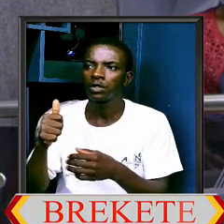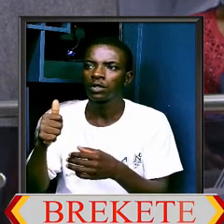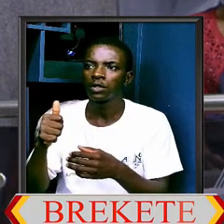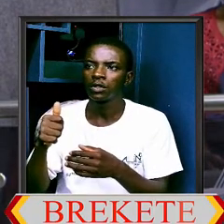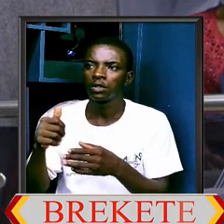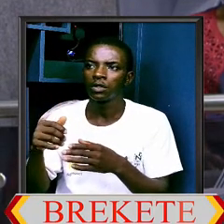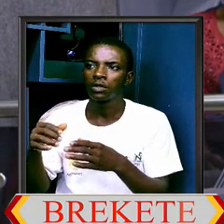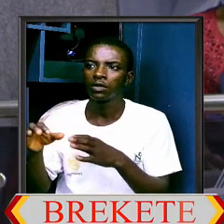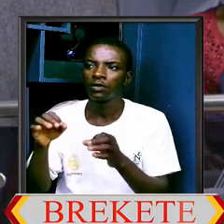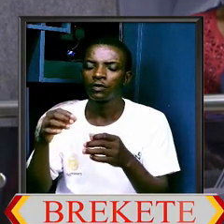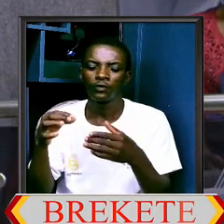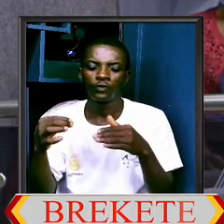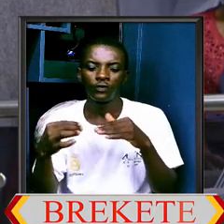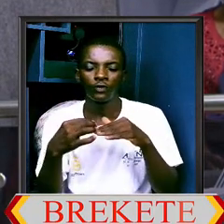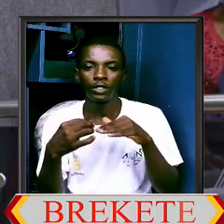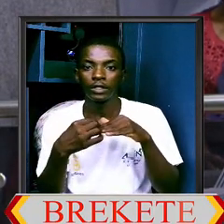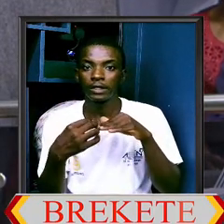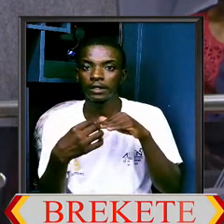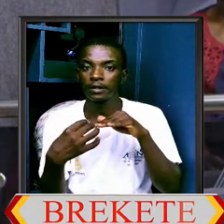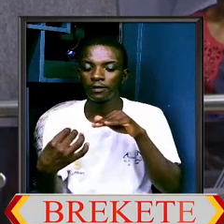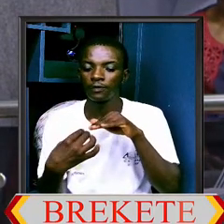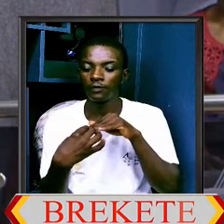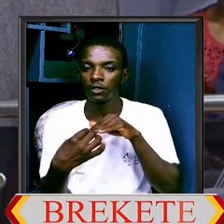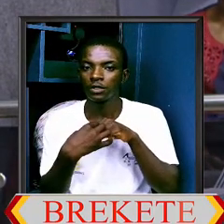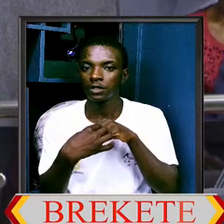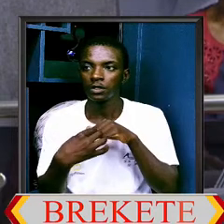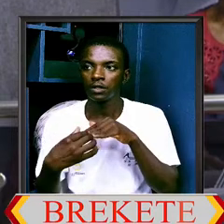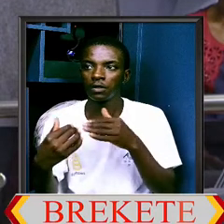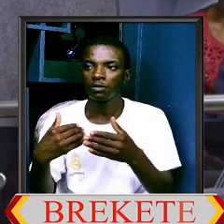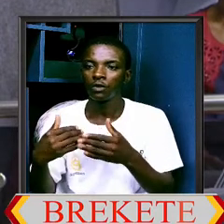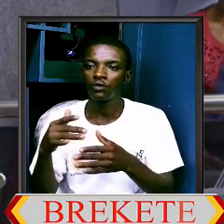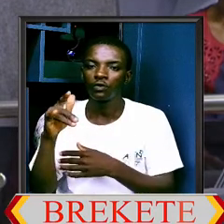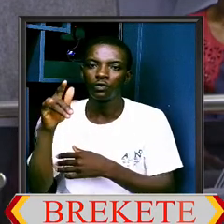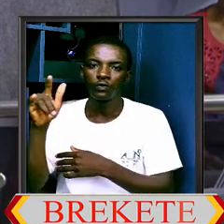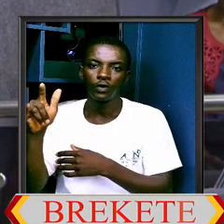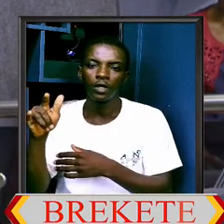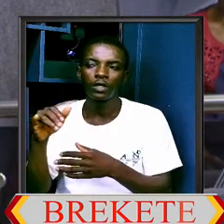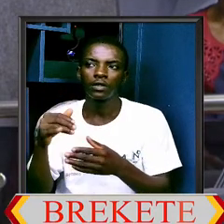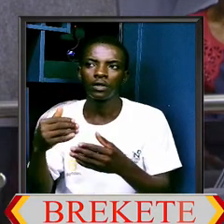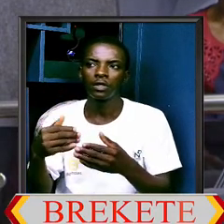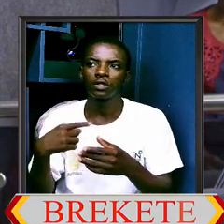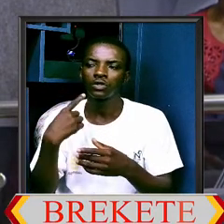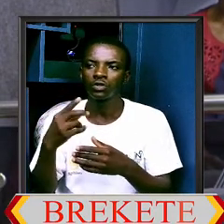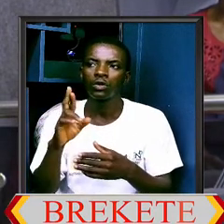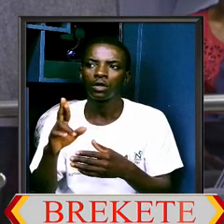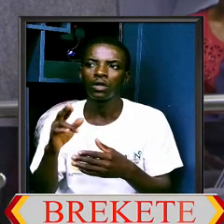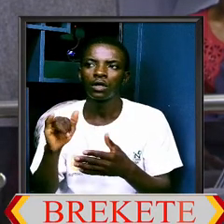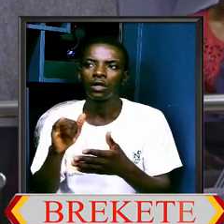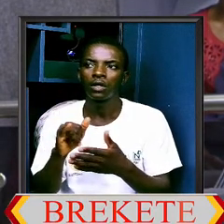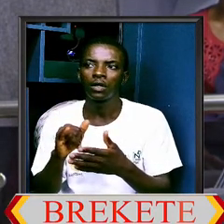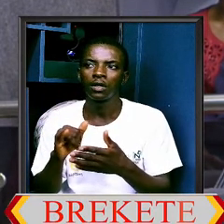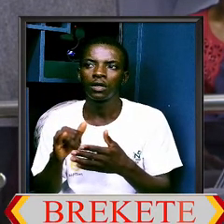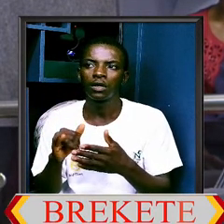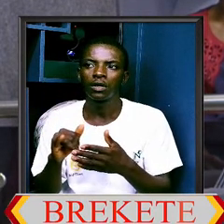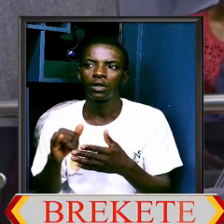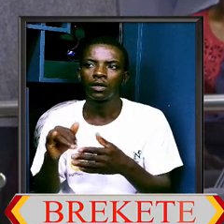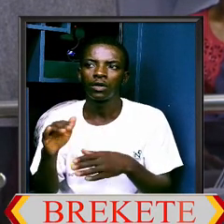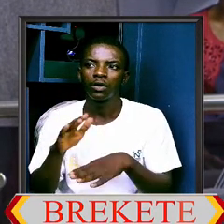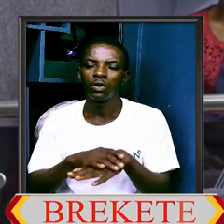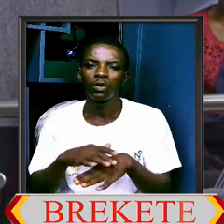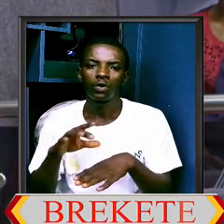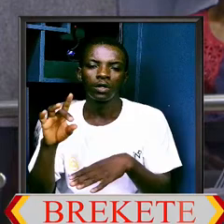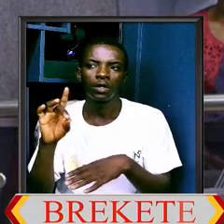do and fit nail for her around before in flight. So I told her which that date? That is